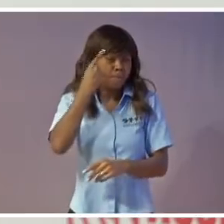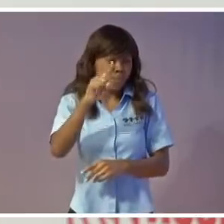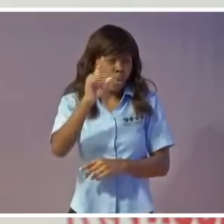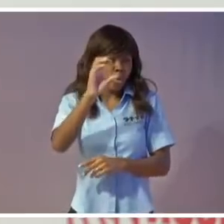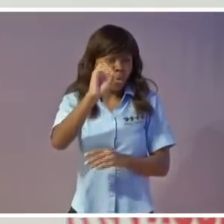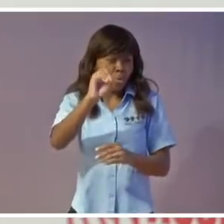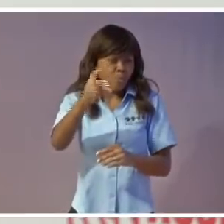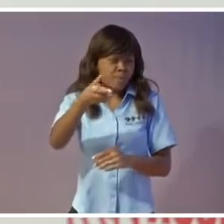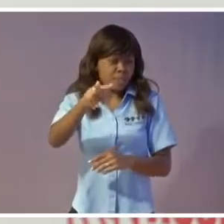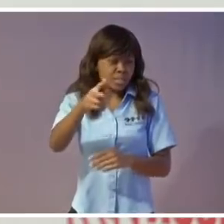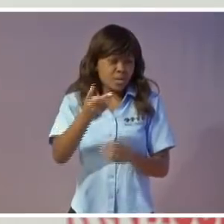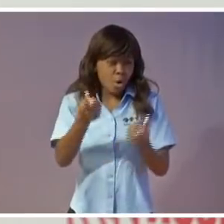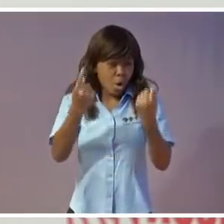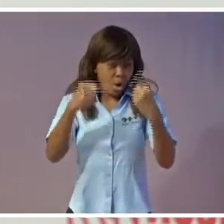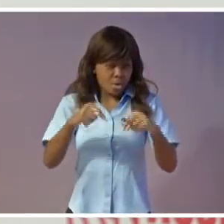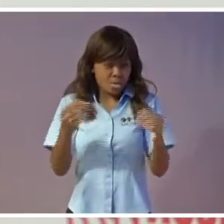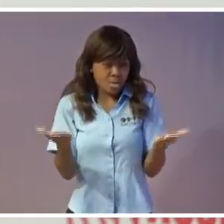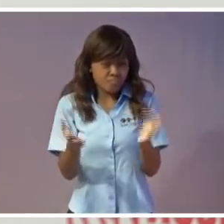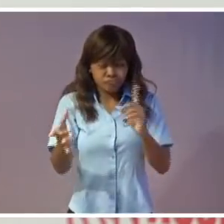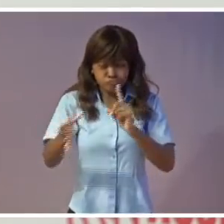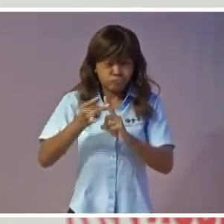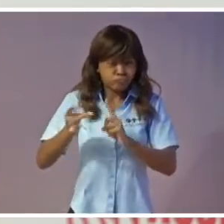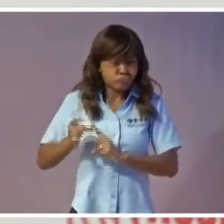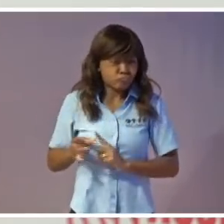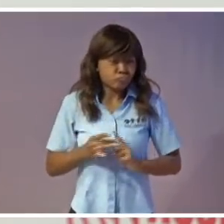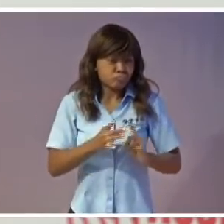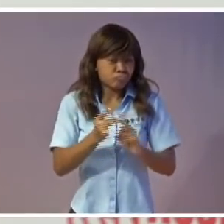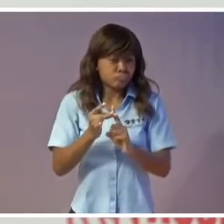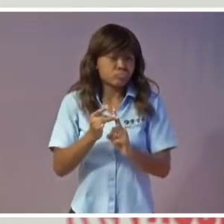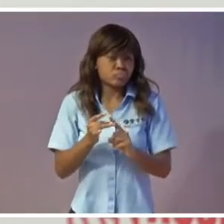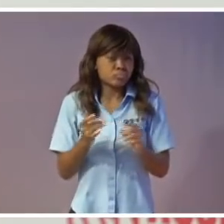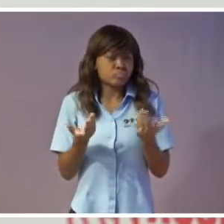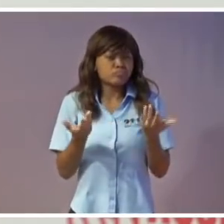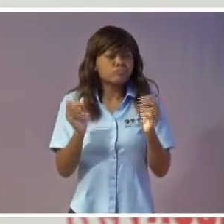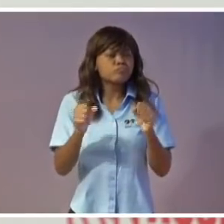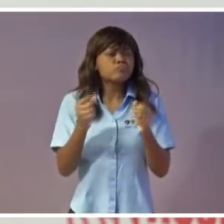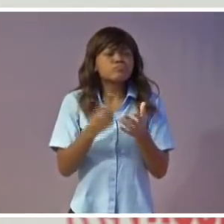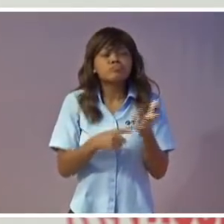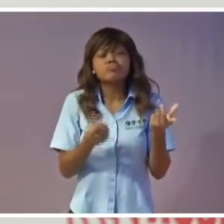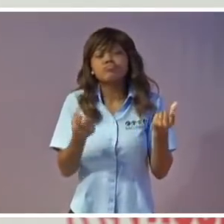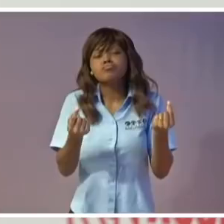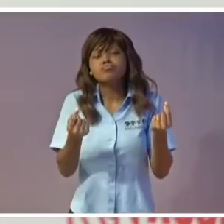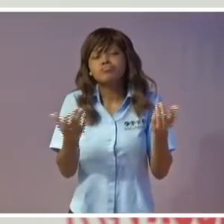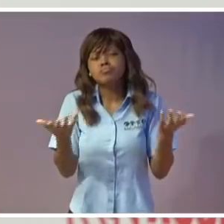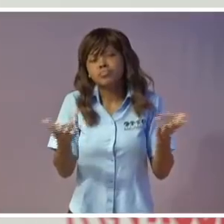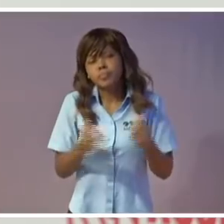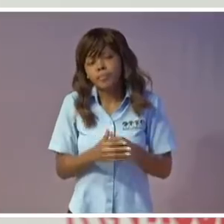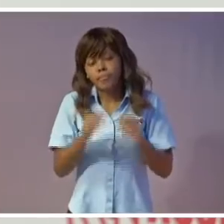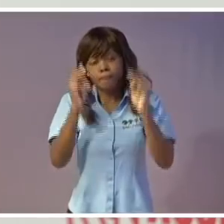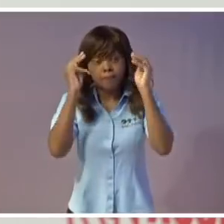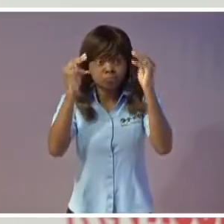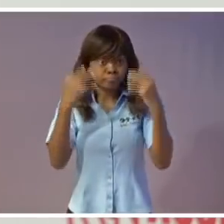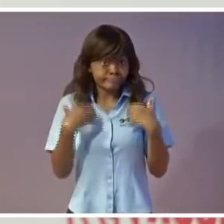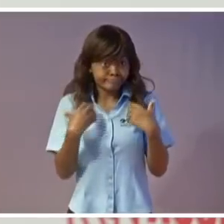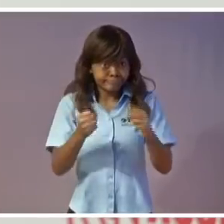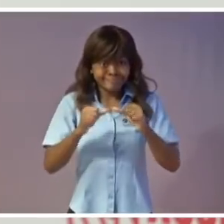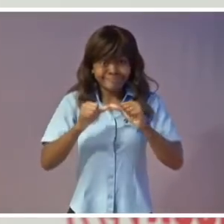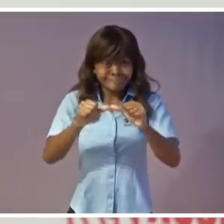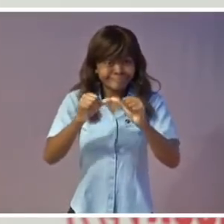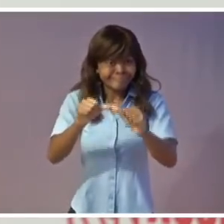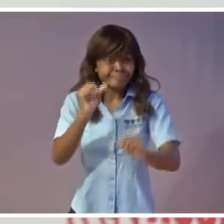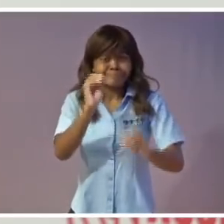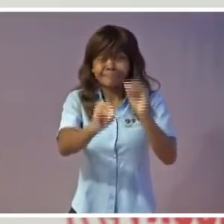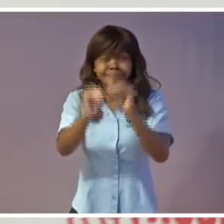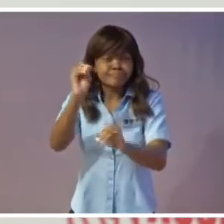increased number of cases. The Ministry of Health continues to allocate resources to increase the number of